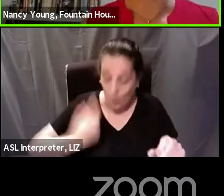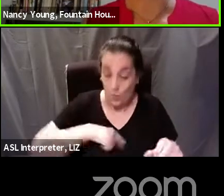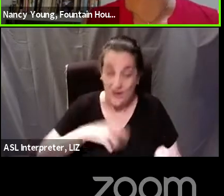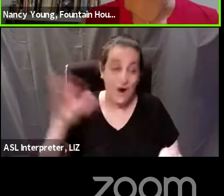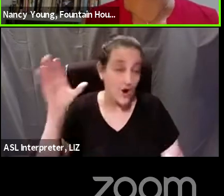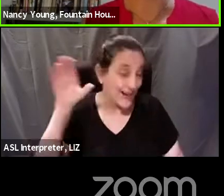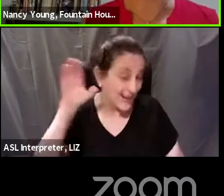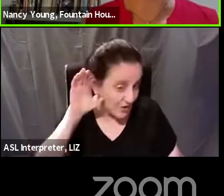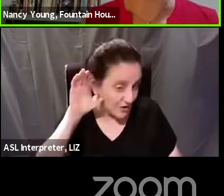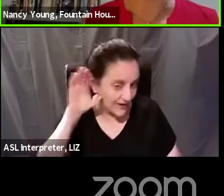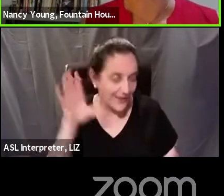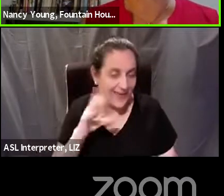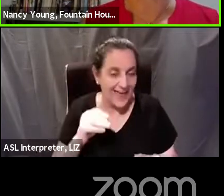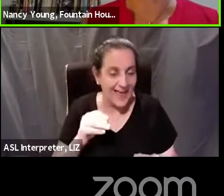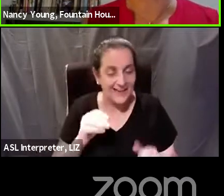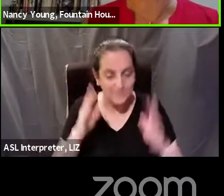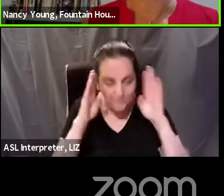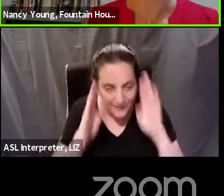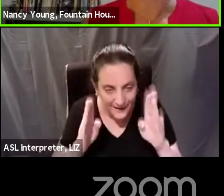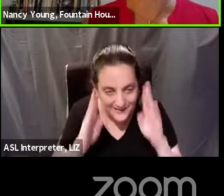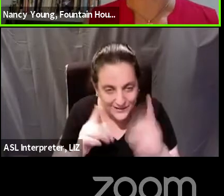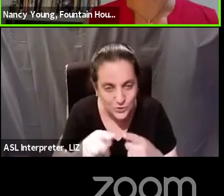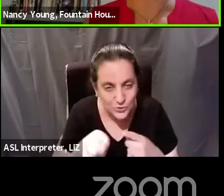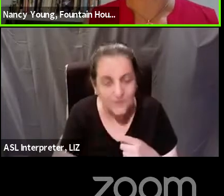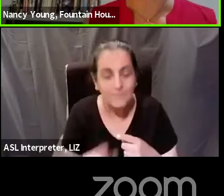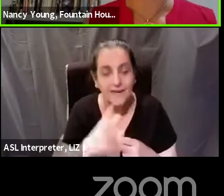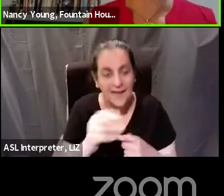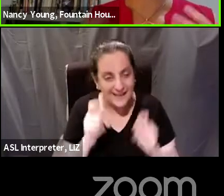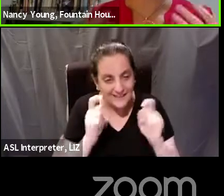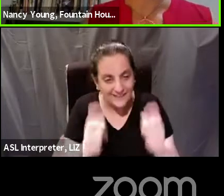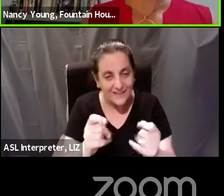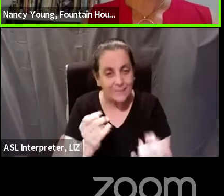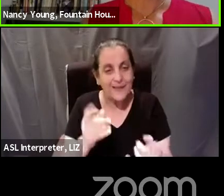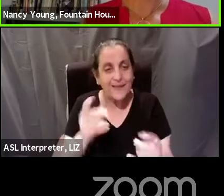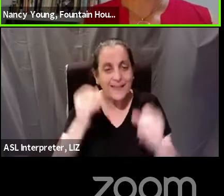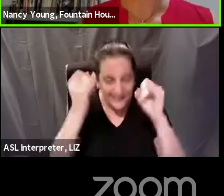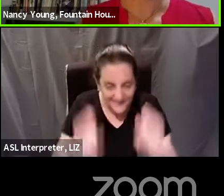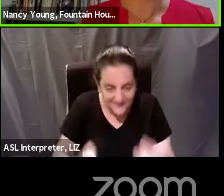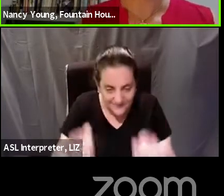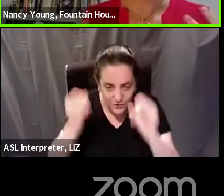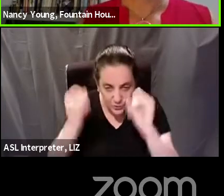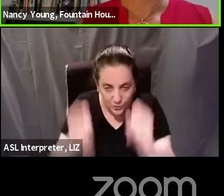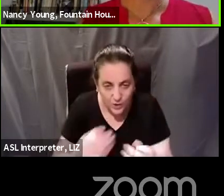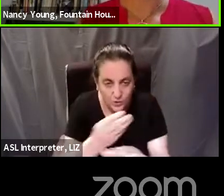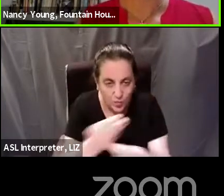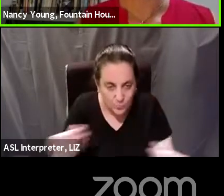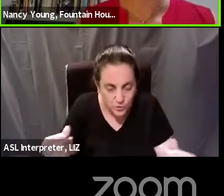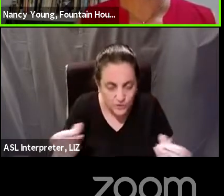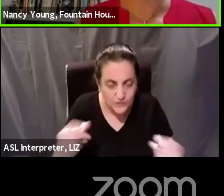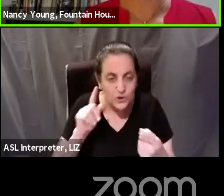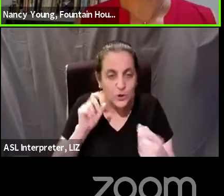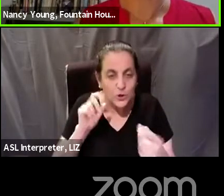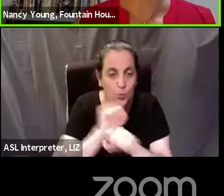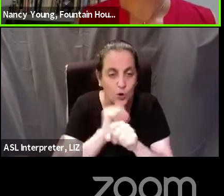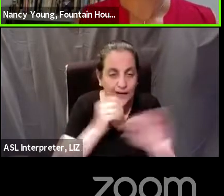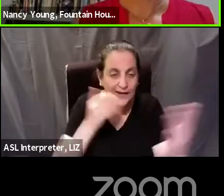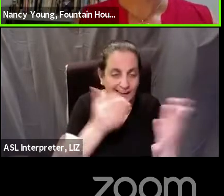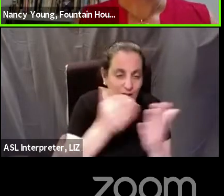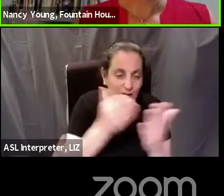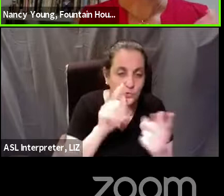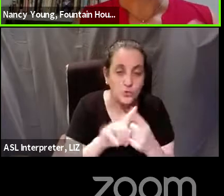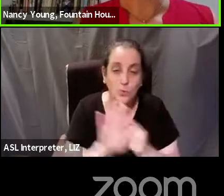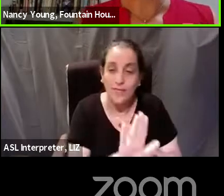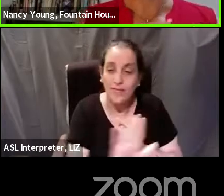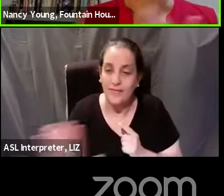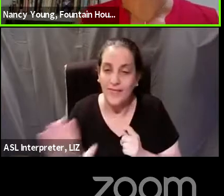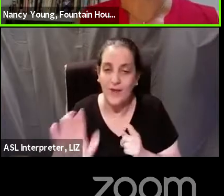leaning in and listening to them and giving them an individualized solution, working towards their goals,